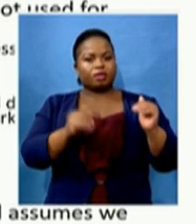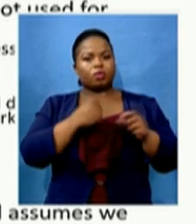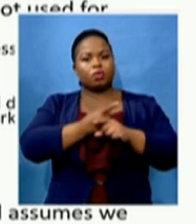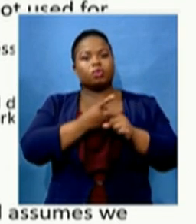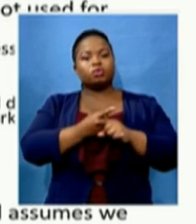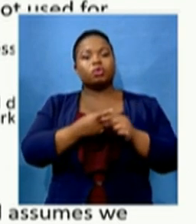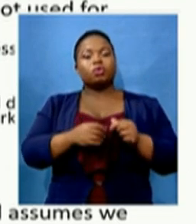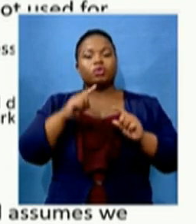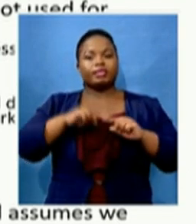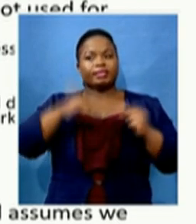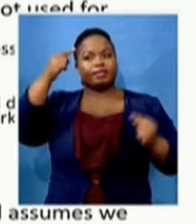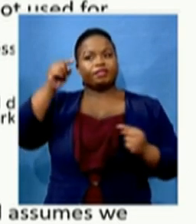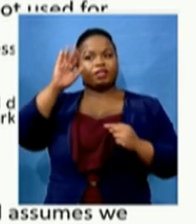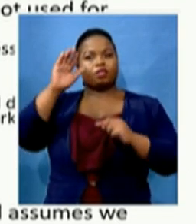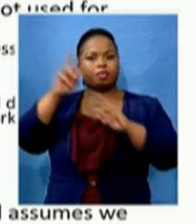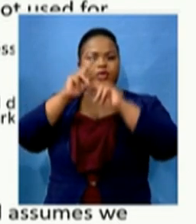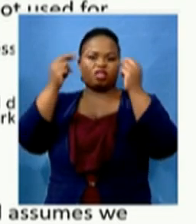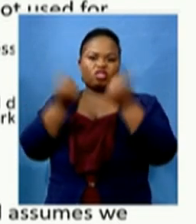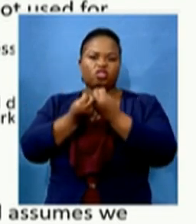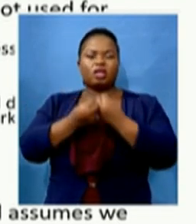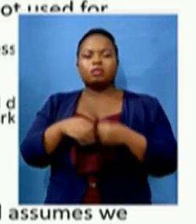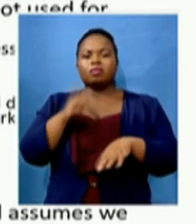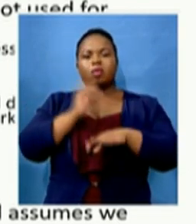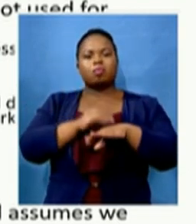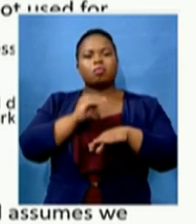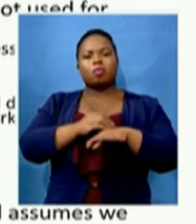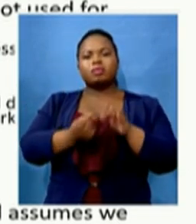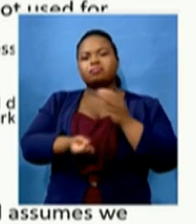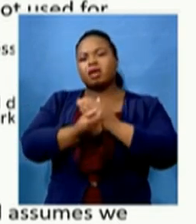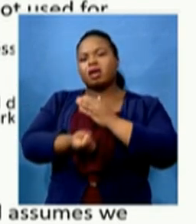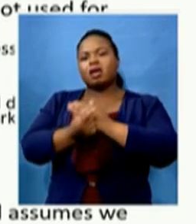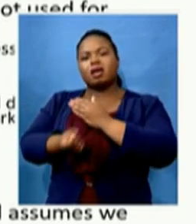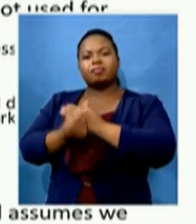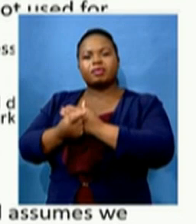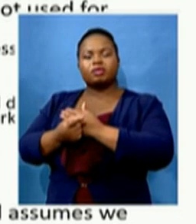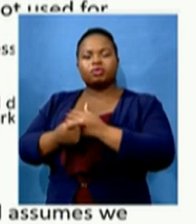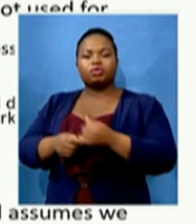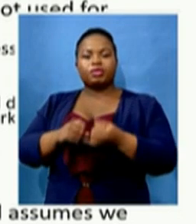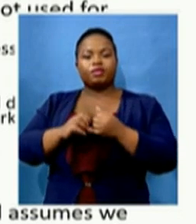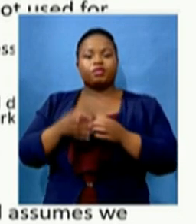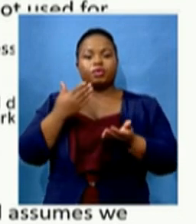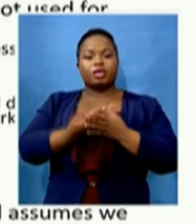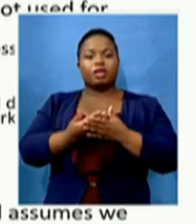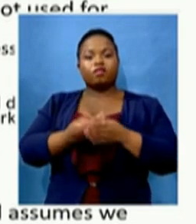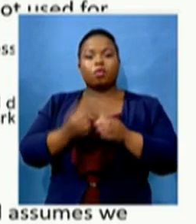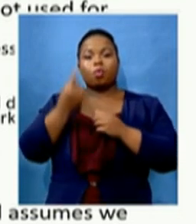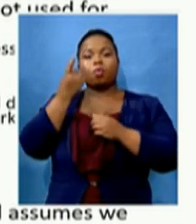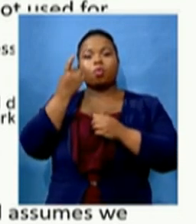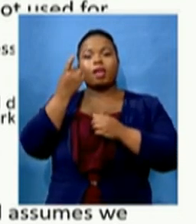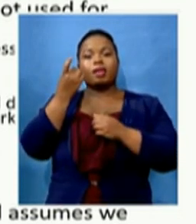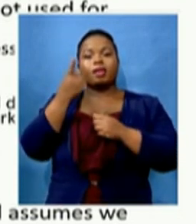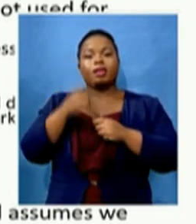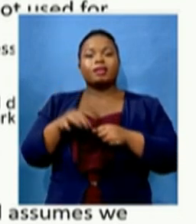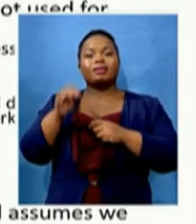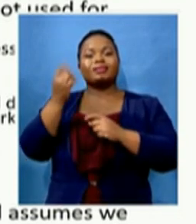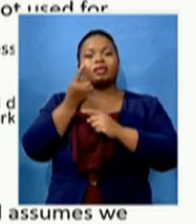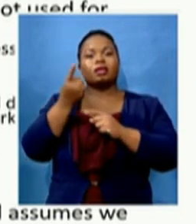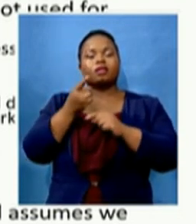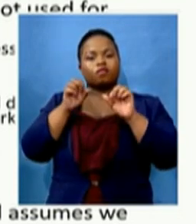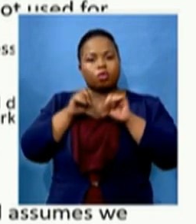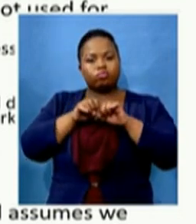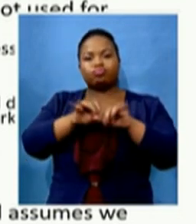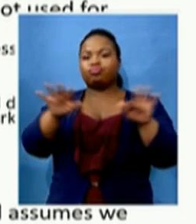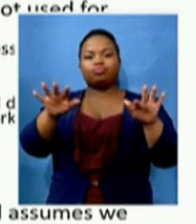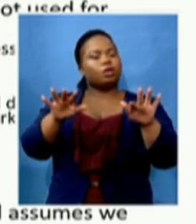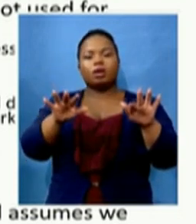with assuming a sort of a single national epidemic. We're actually facing multiple epidemics at a sub-regional level. We need to